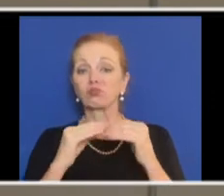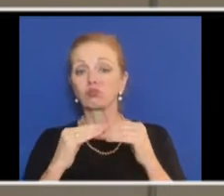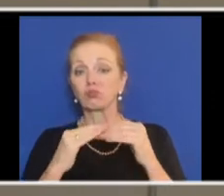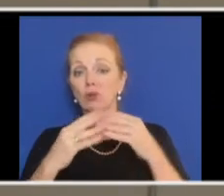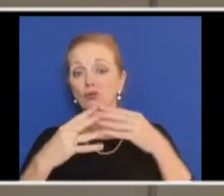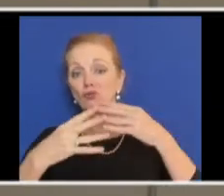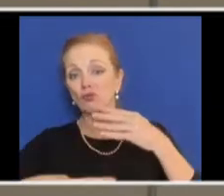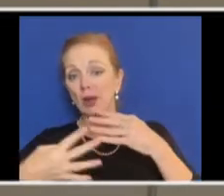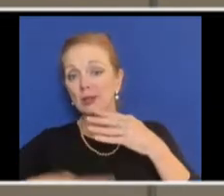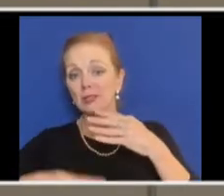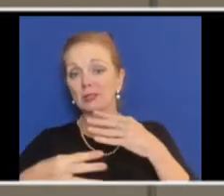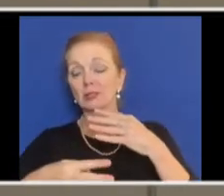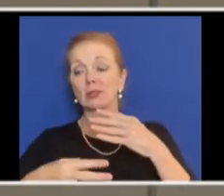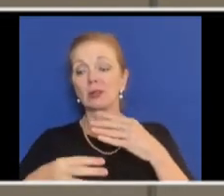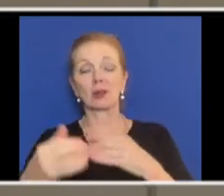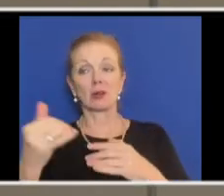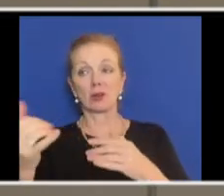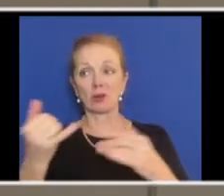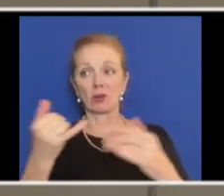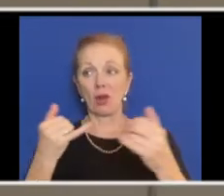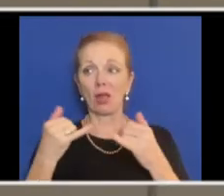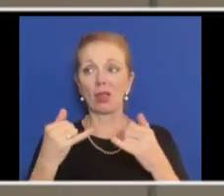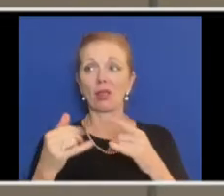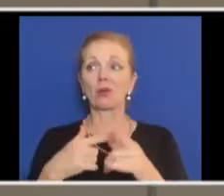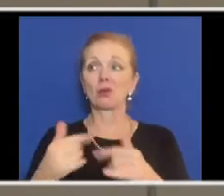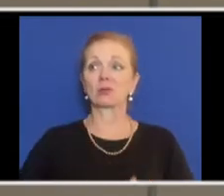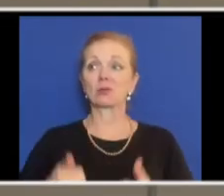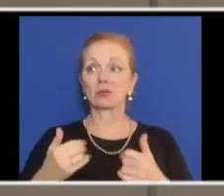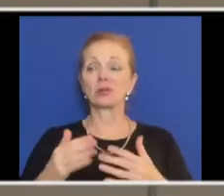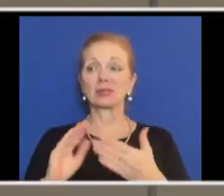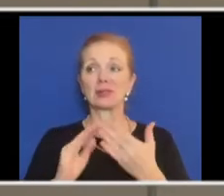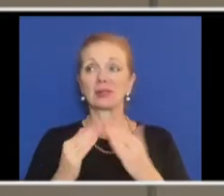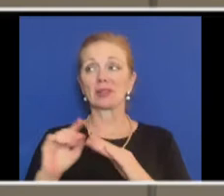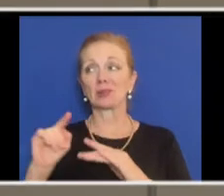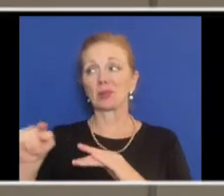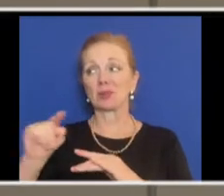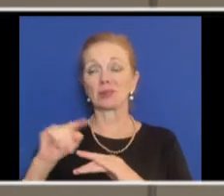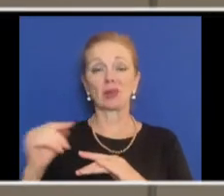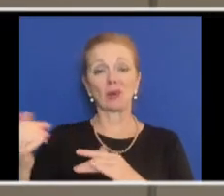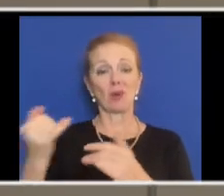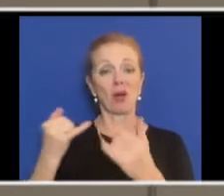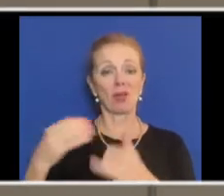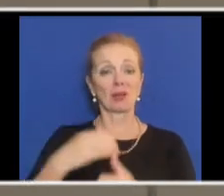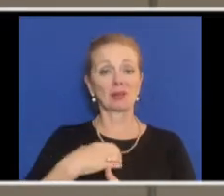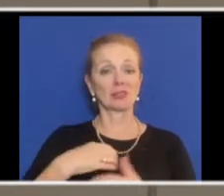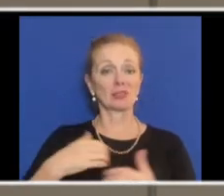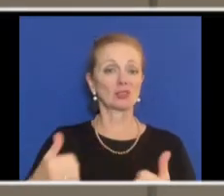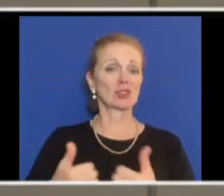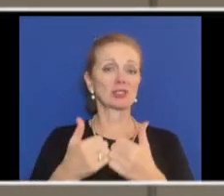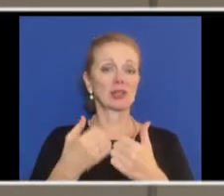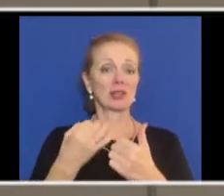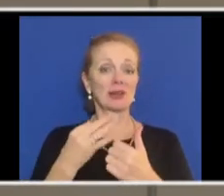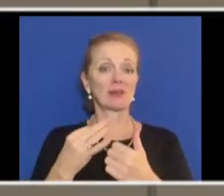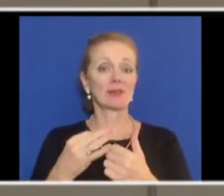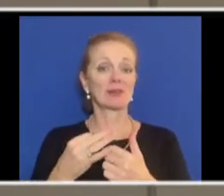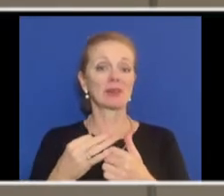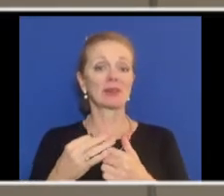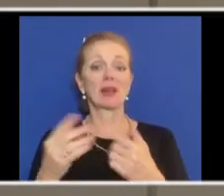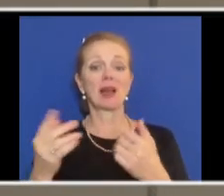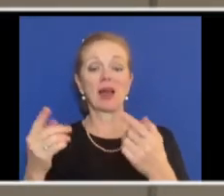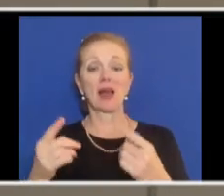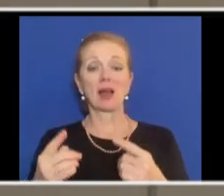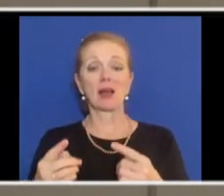from residents mainly again we're sending in newer communities that's causing some challenges if there were to be an incident